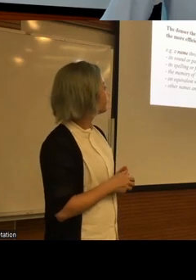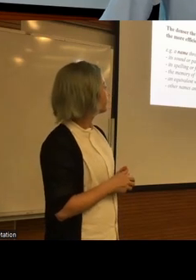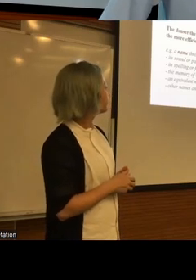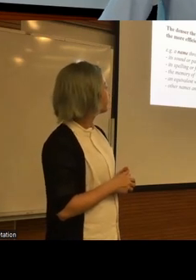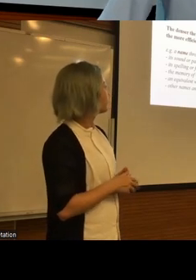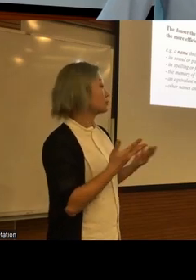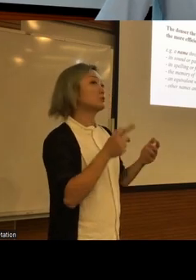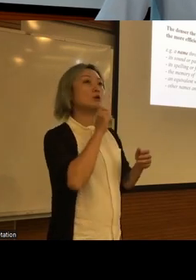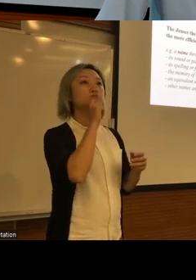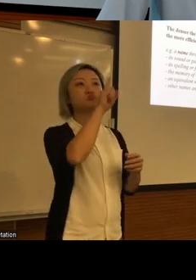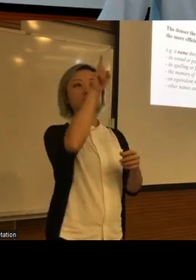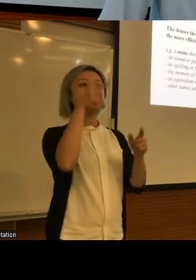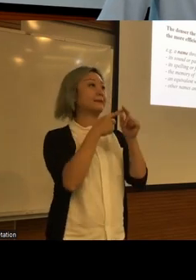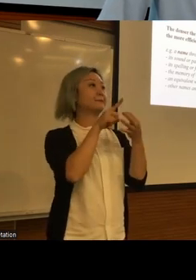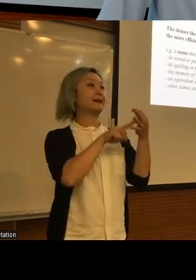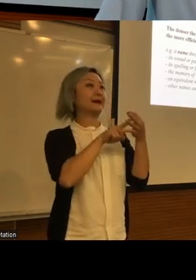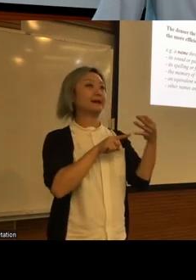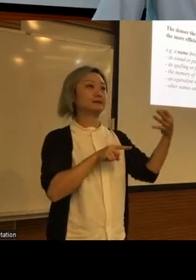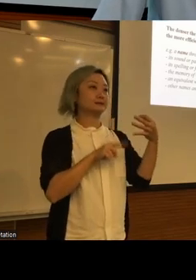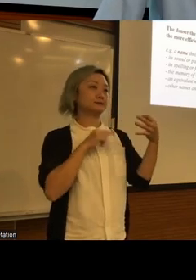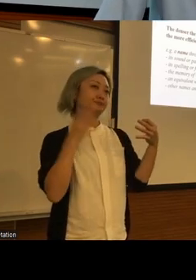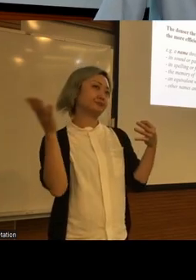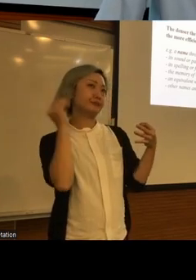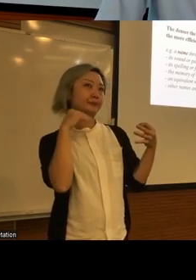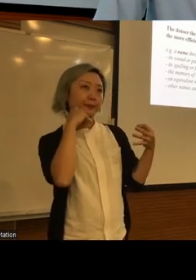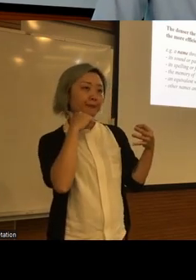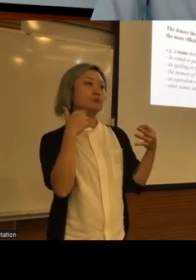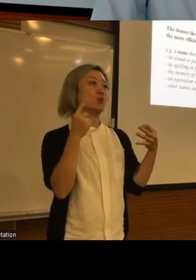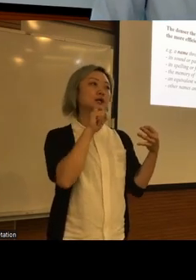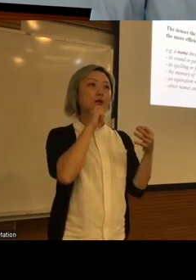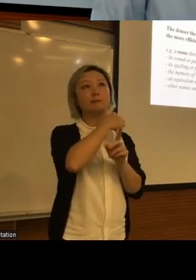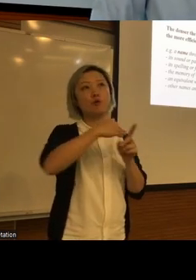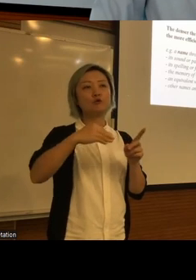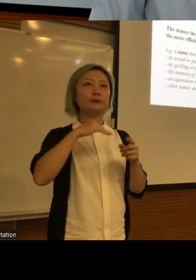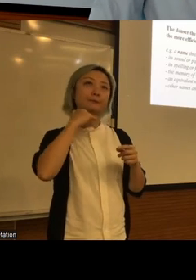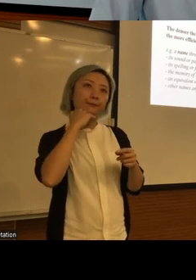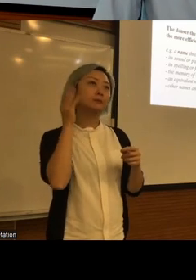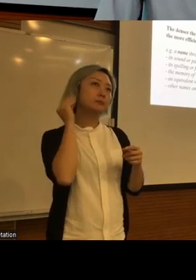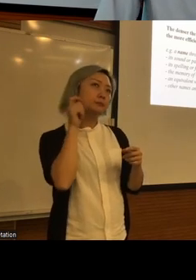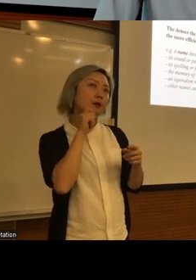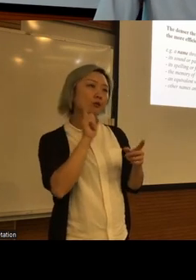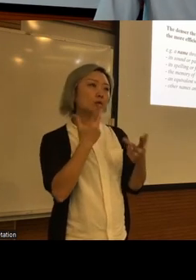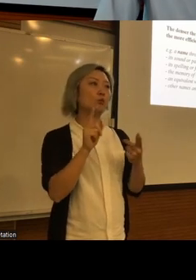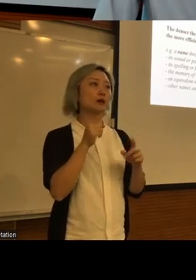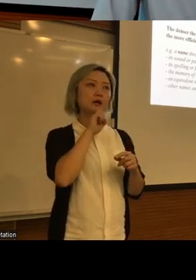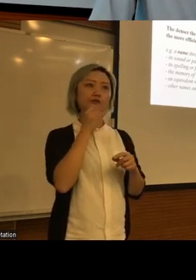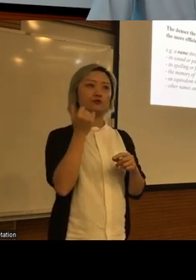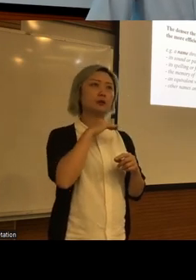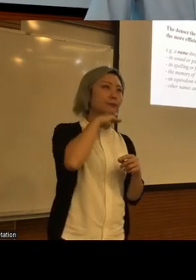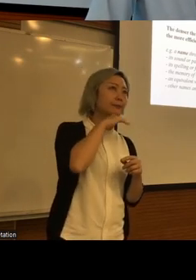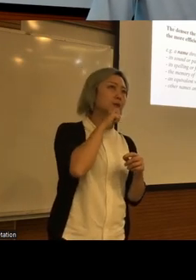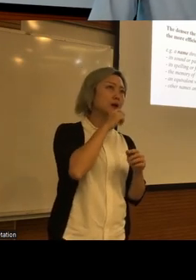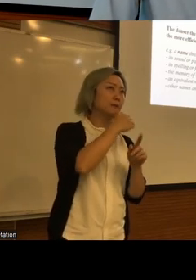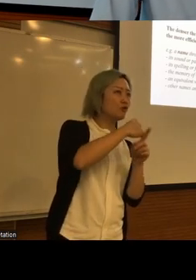name can be accessed by the sound of the name or part of the name. Sometimes you don't remember the name, but you remember it's one syllable, two